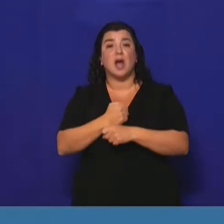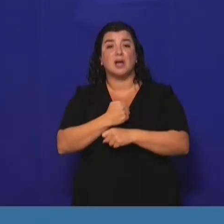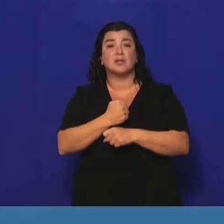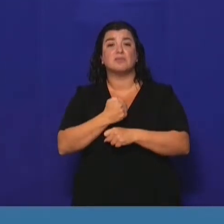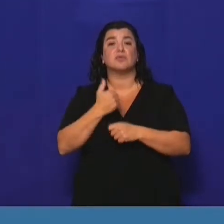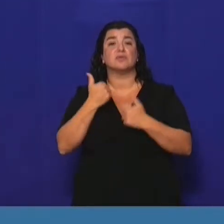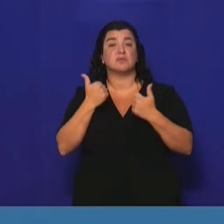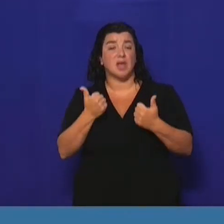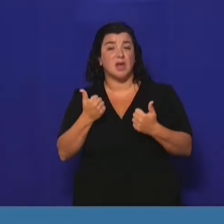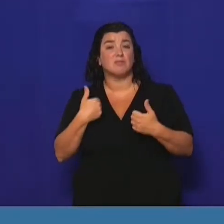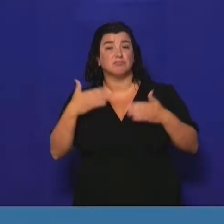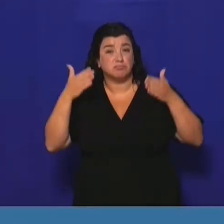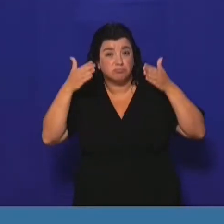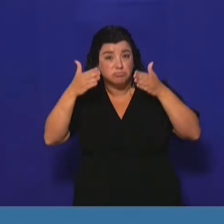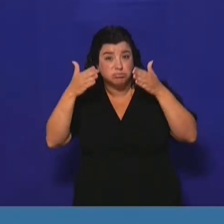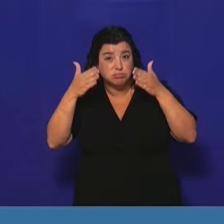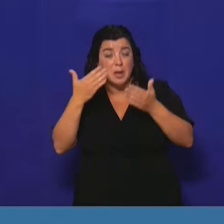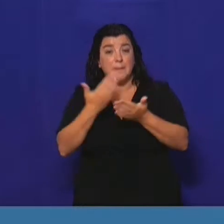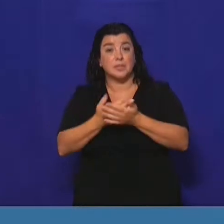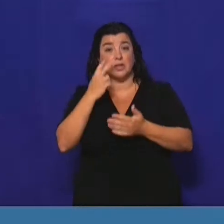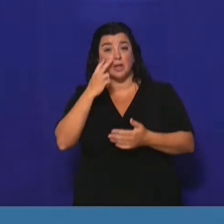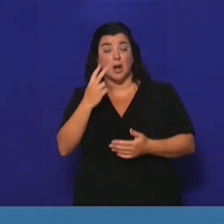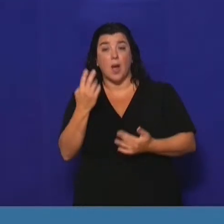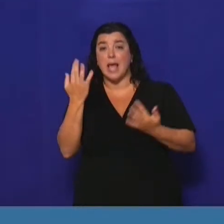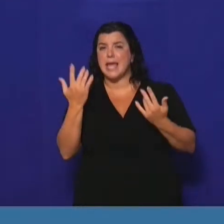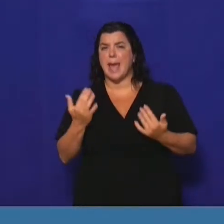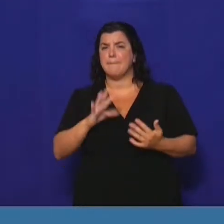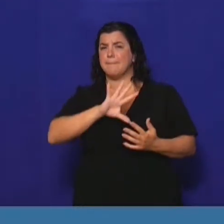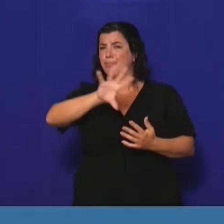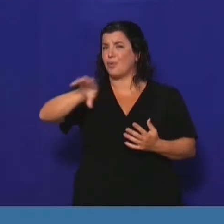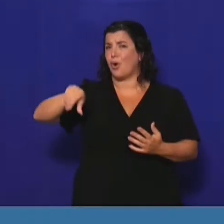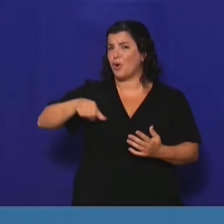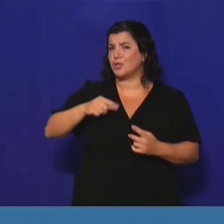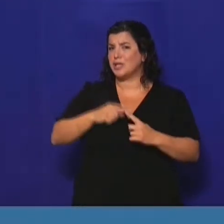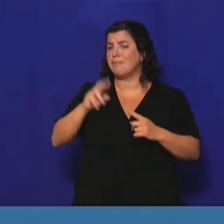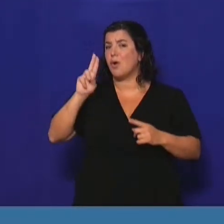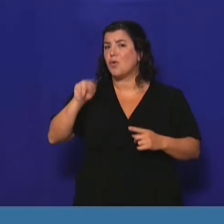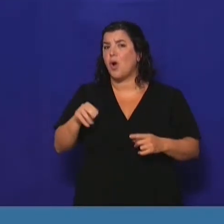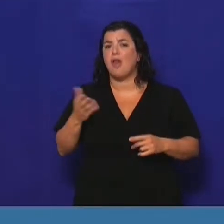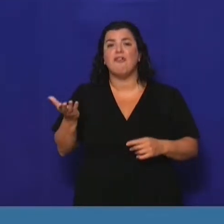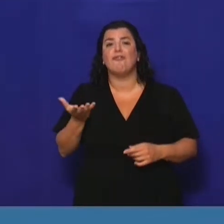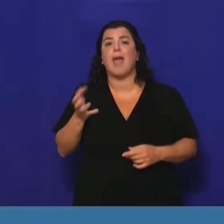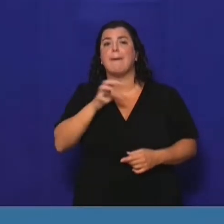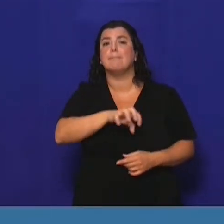numru ta' każijiet in totali manka wkoll ta' każijiet li jkunu f'postijiet speċifiċi.